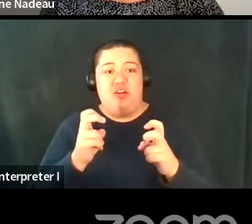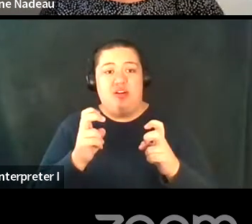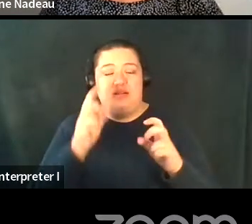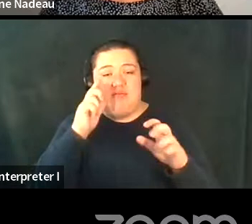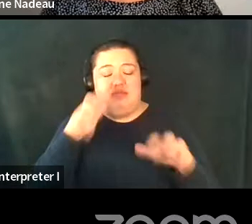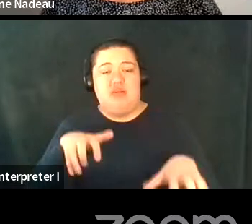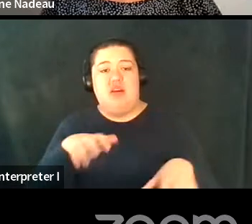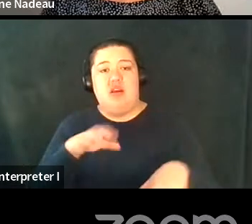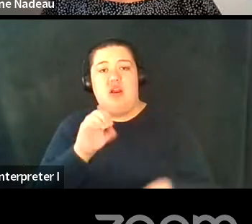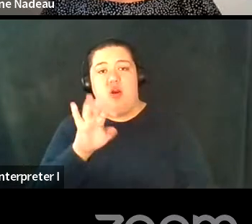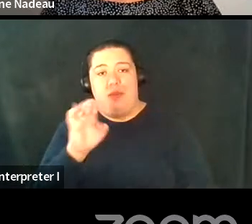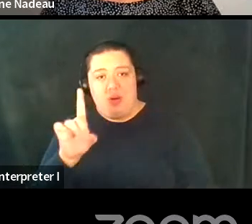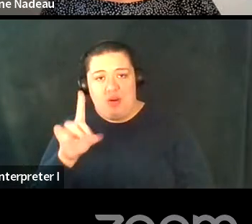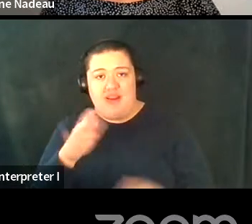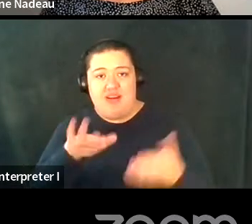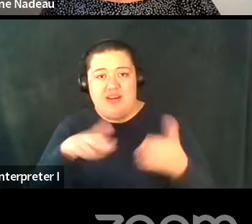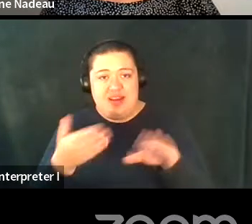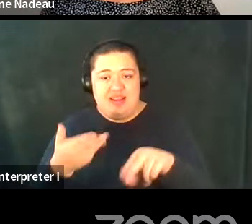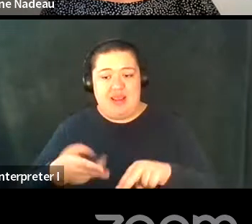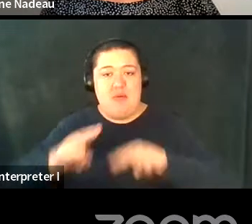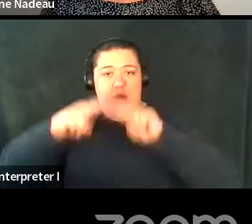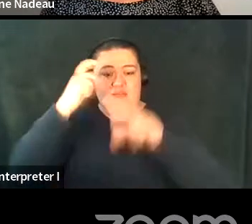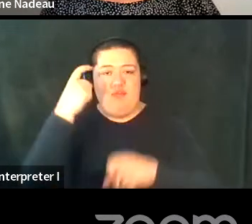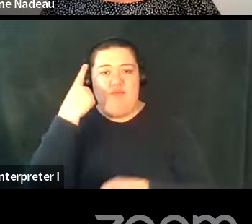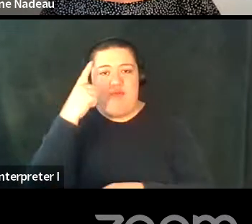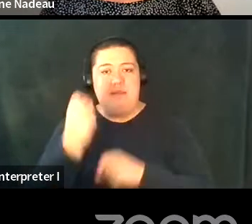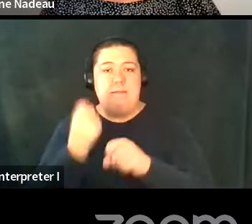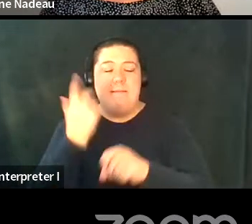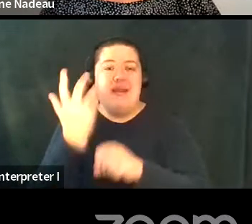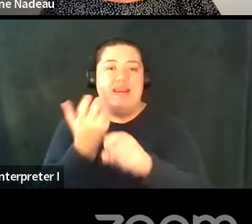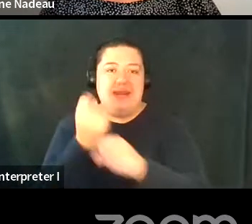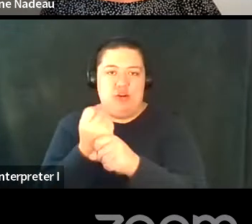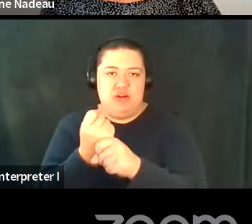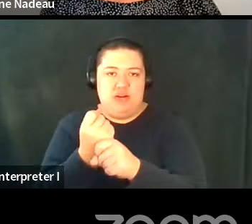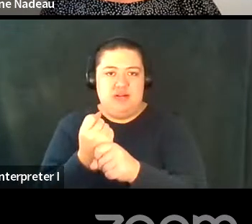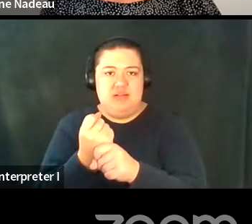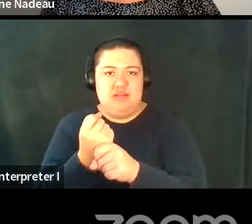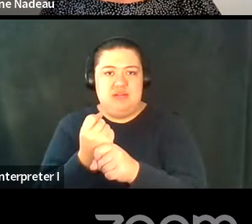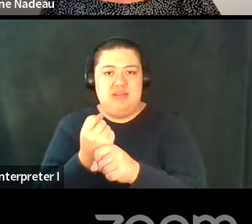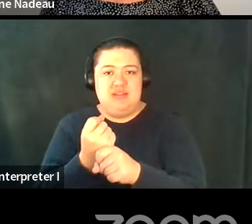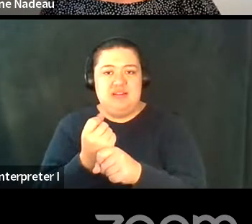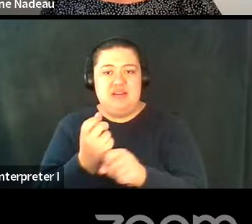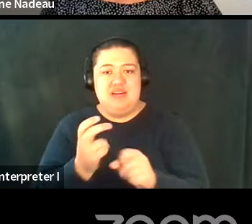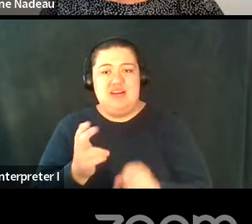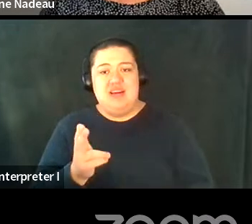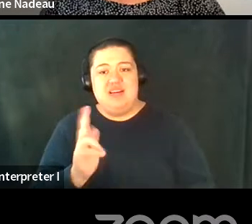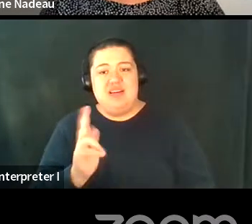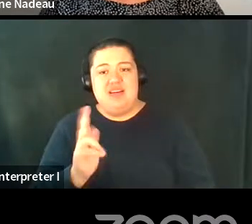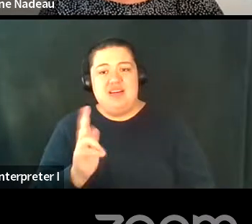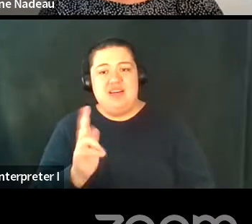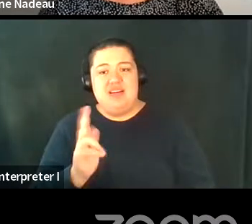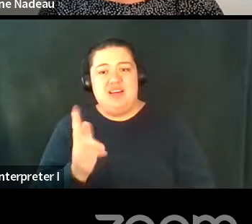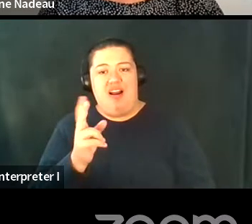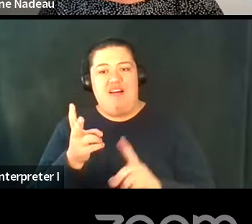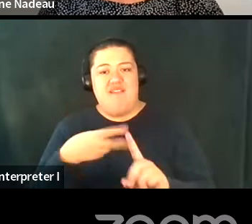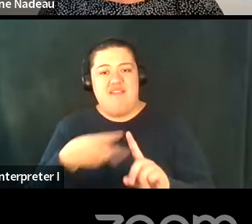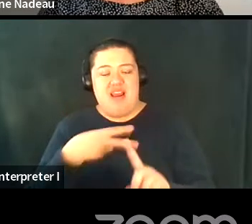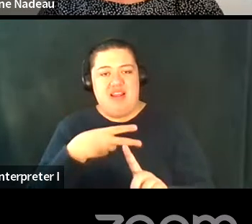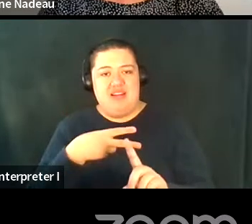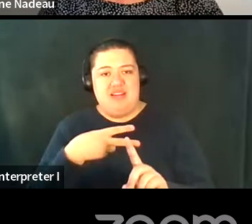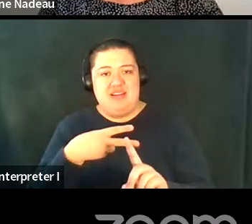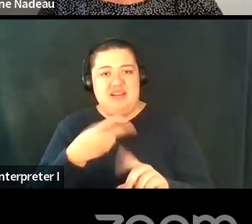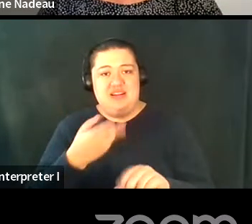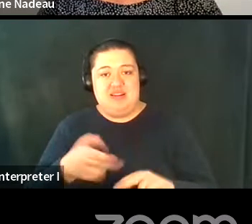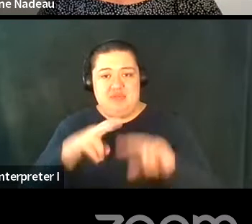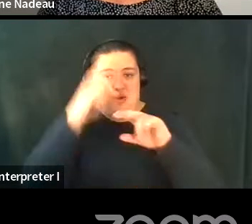opioid deaths have been rising for years. Gun violence has been on the rise for years. So